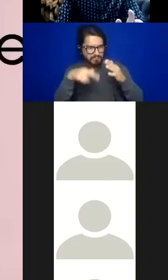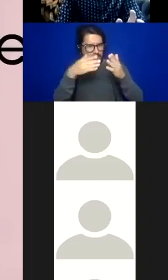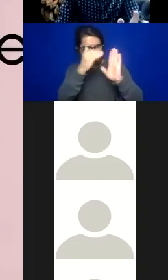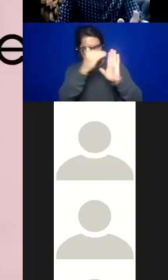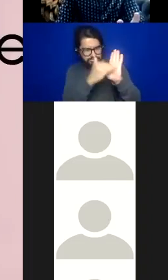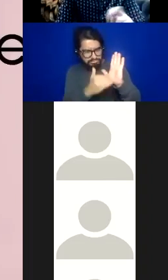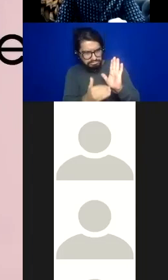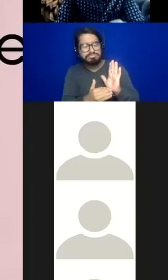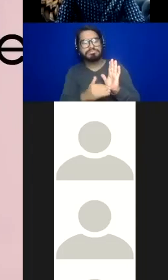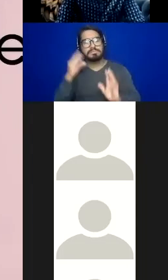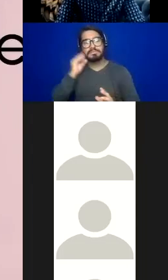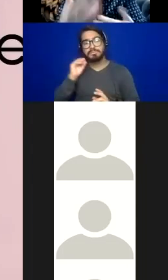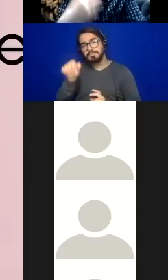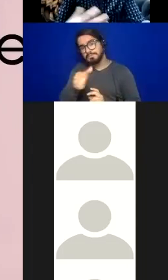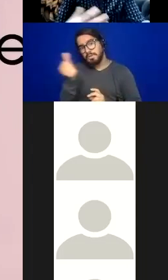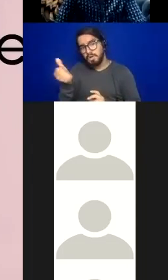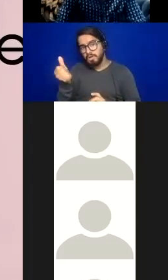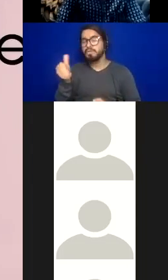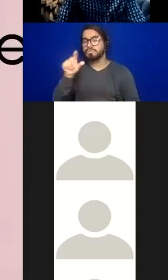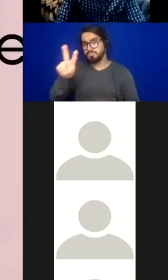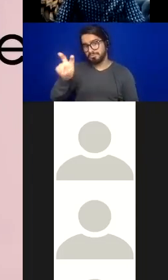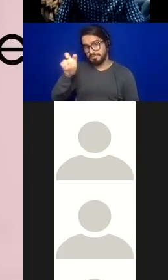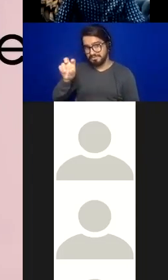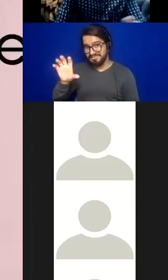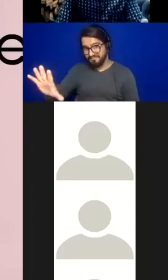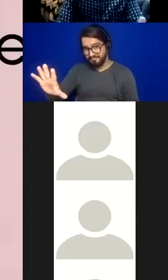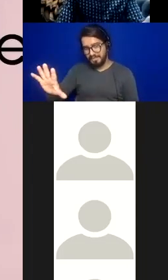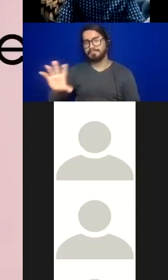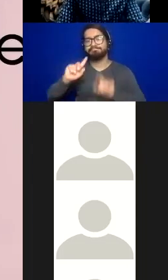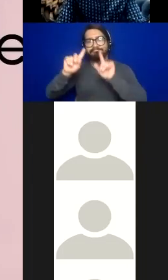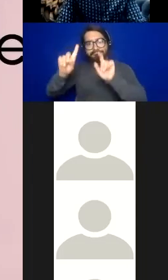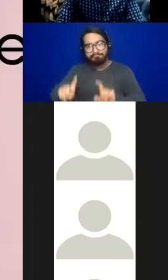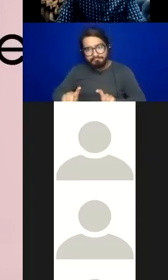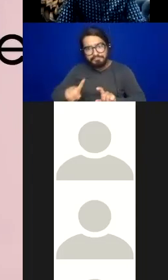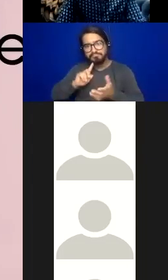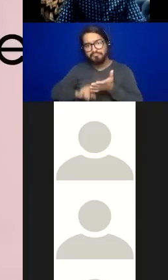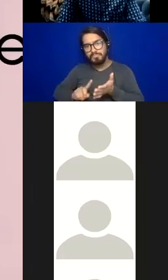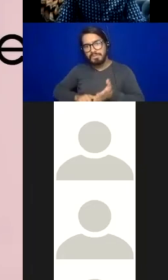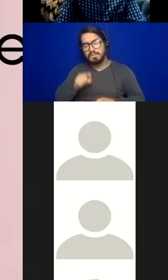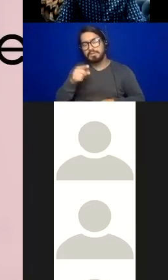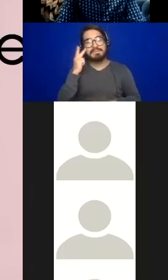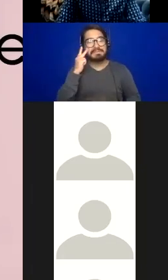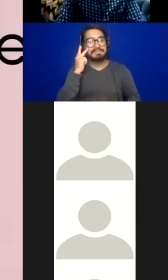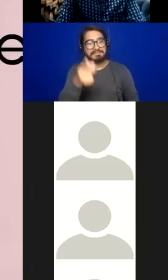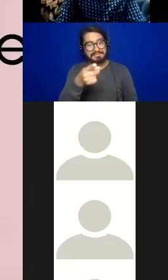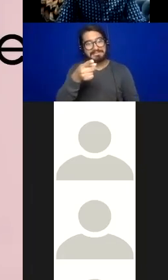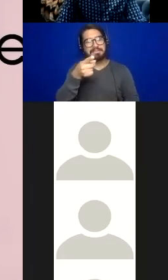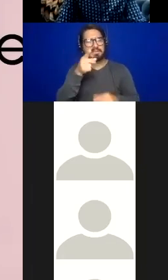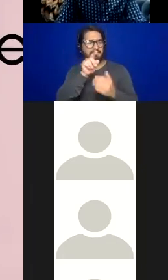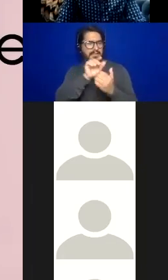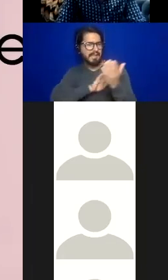another 2005 survey. I had trouble finding more recent data. So you can see that these interventions